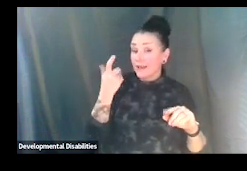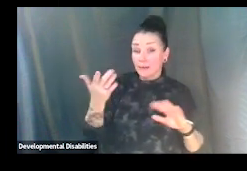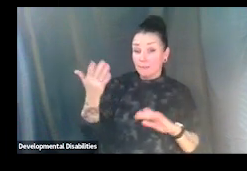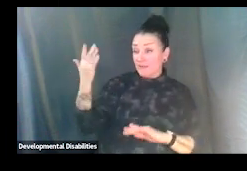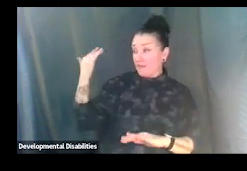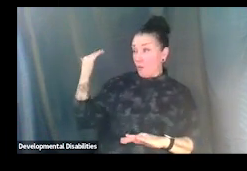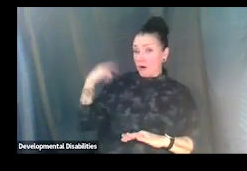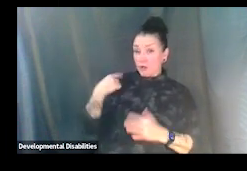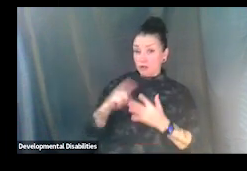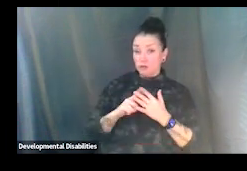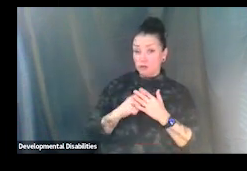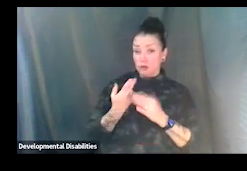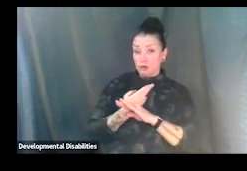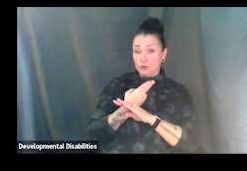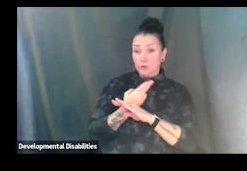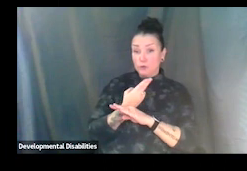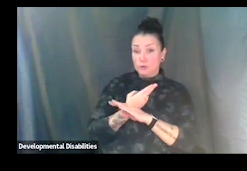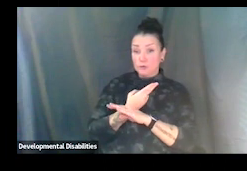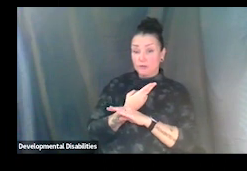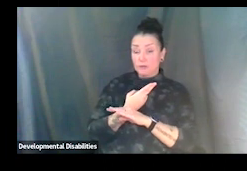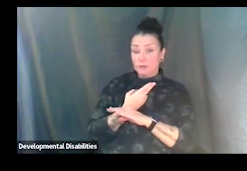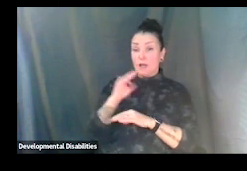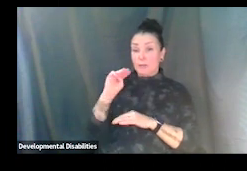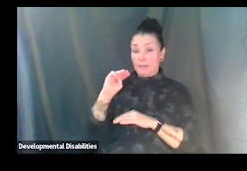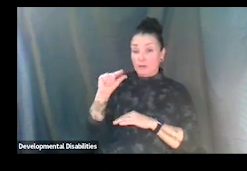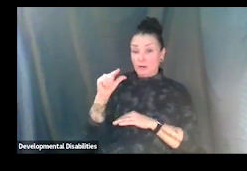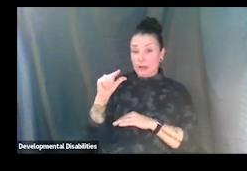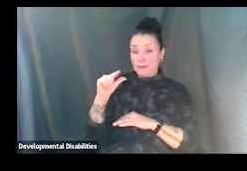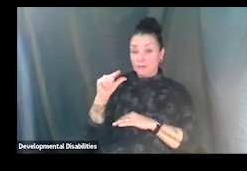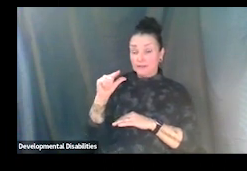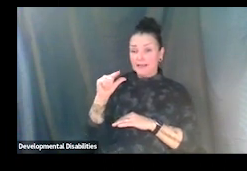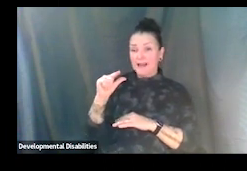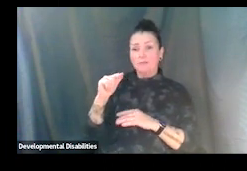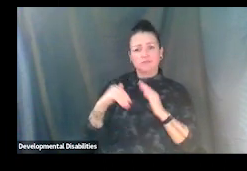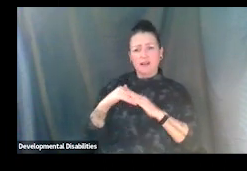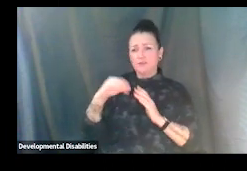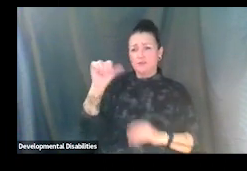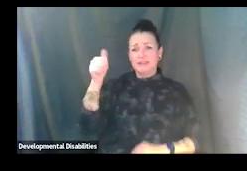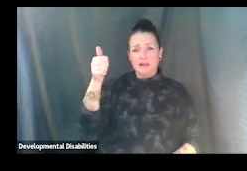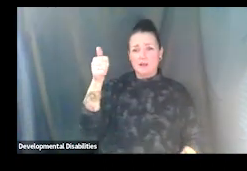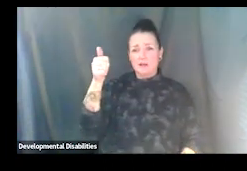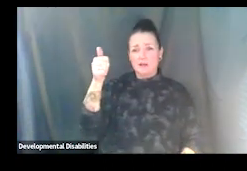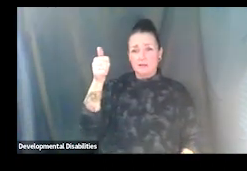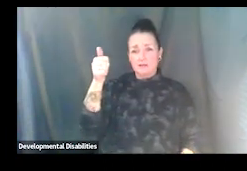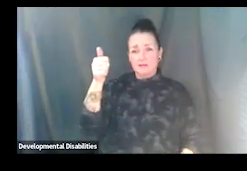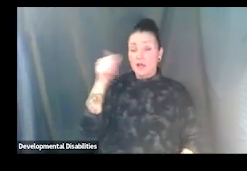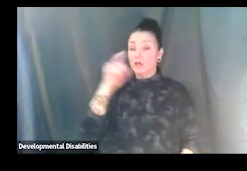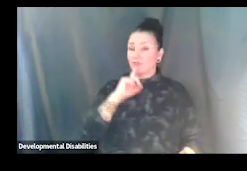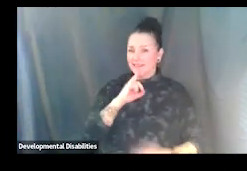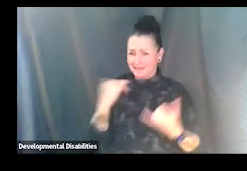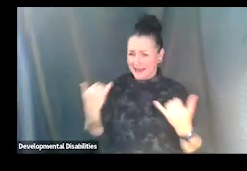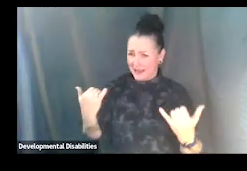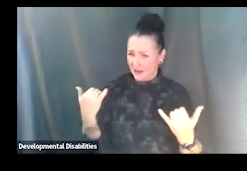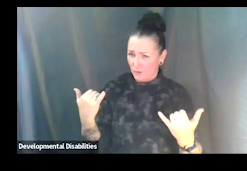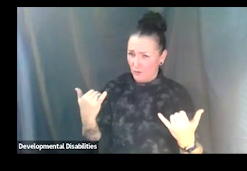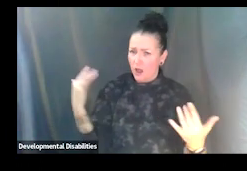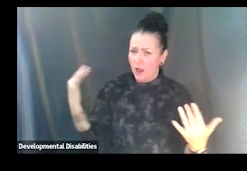use in Canada. And I think, it wasn't unusual to see people taking 10 milligrams a day. And I think that's a pretty unusual dose now.